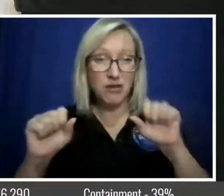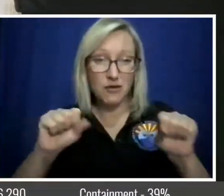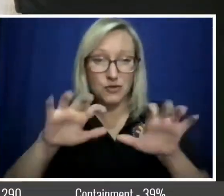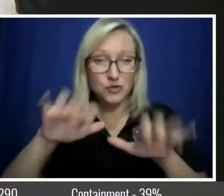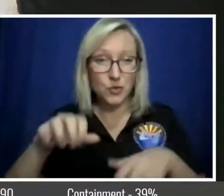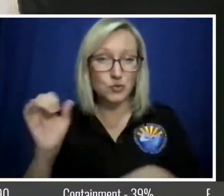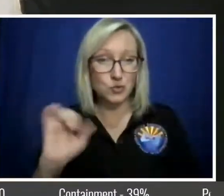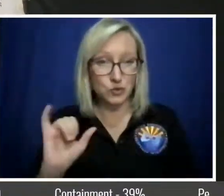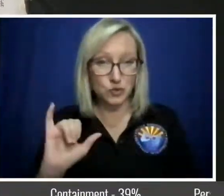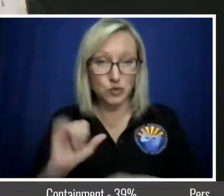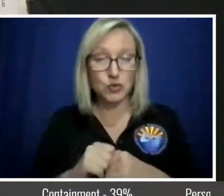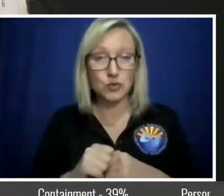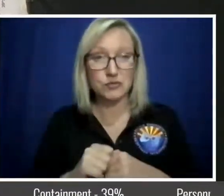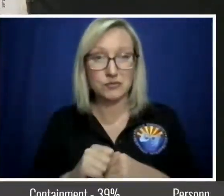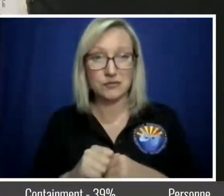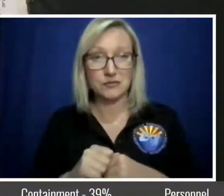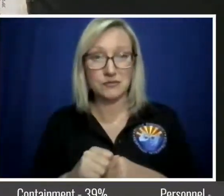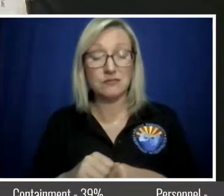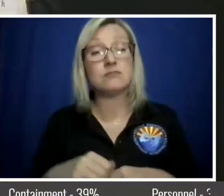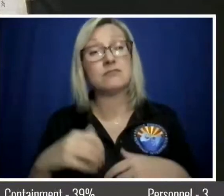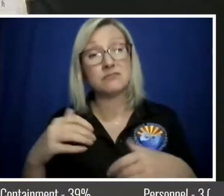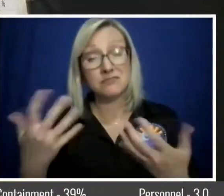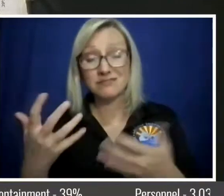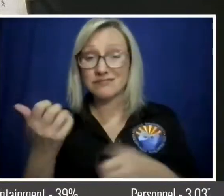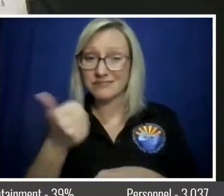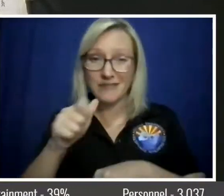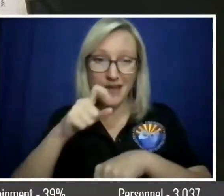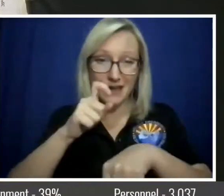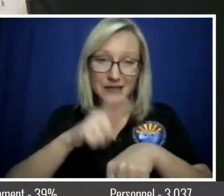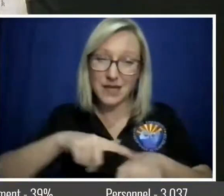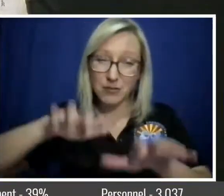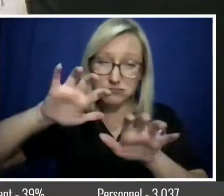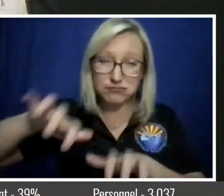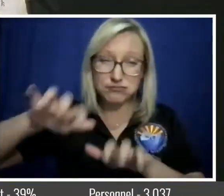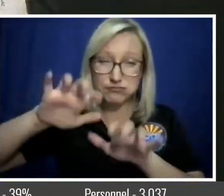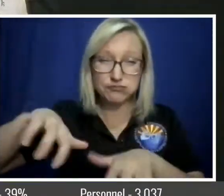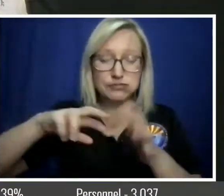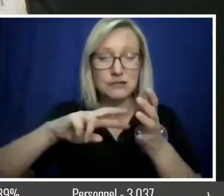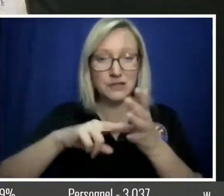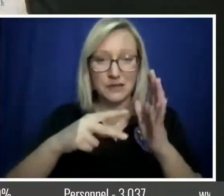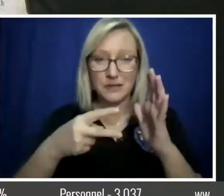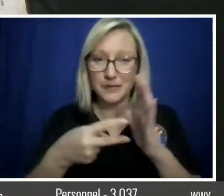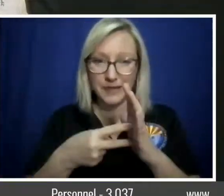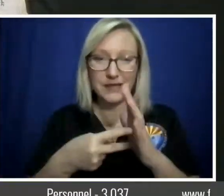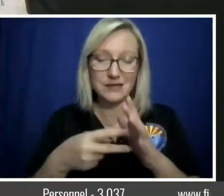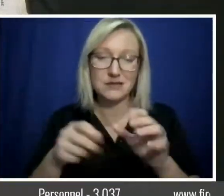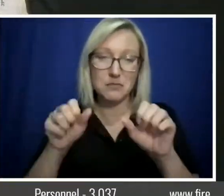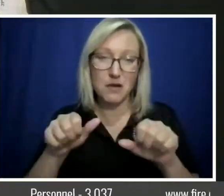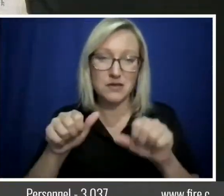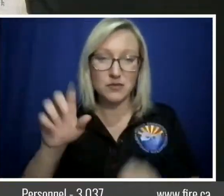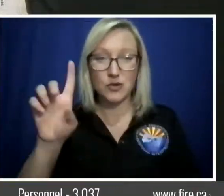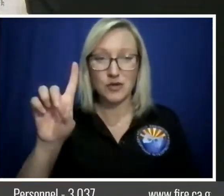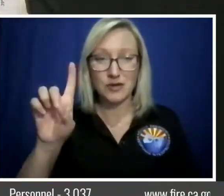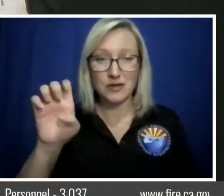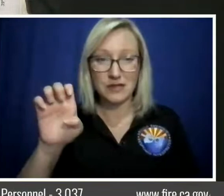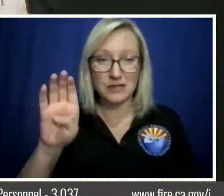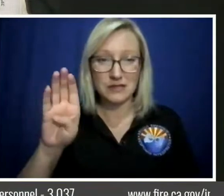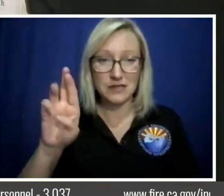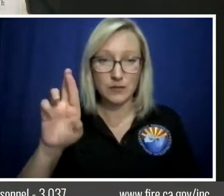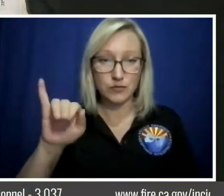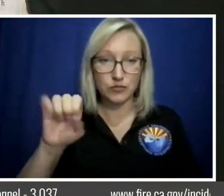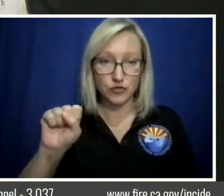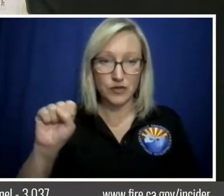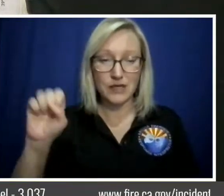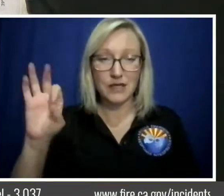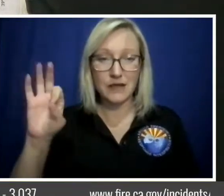So because of that heavy rain, there's a potential for debris flows on the burn. And so there's a